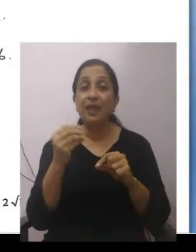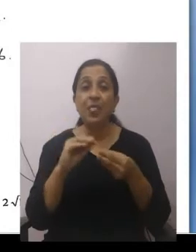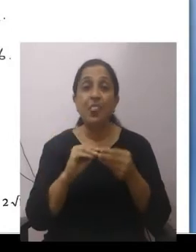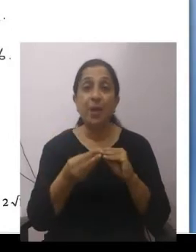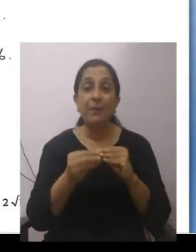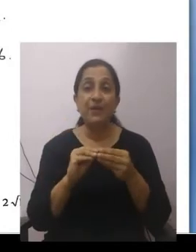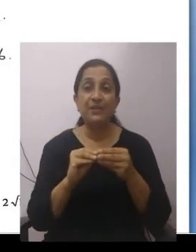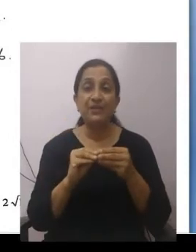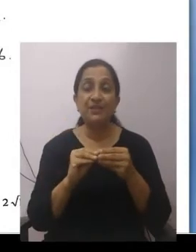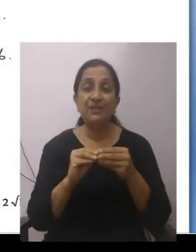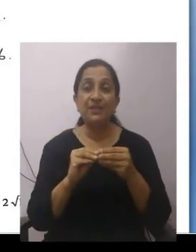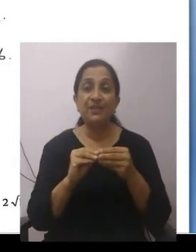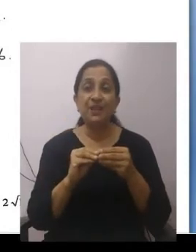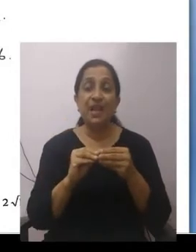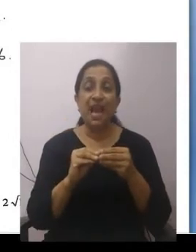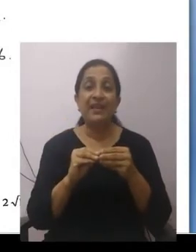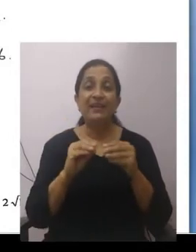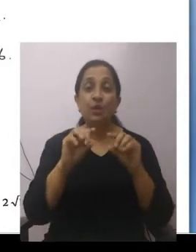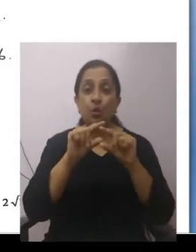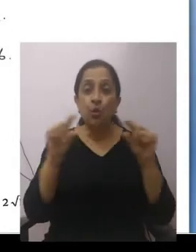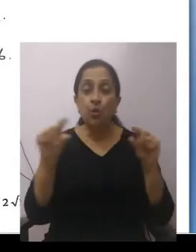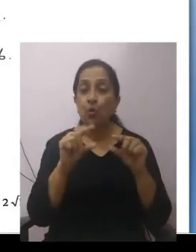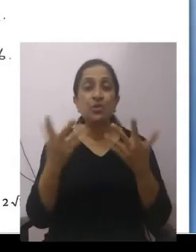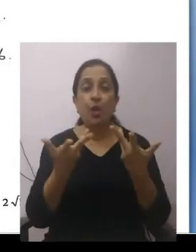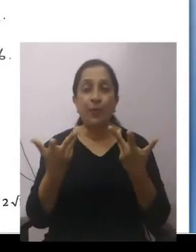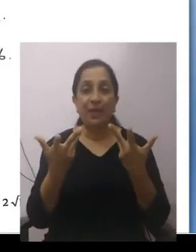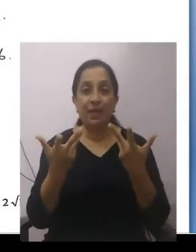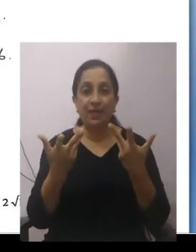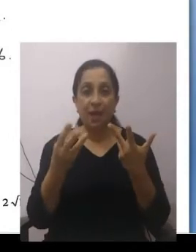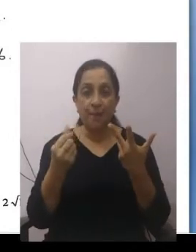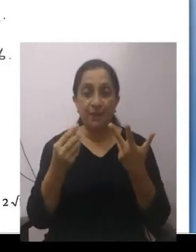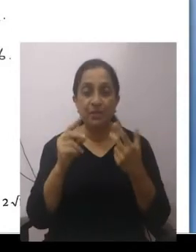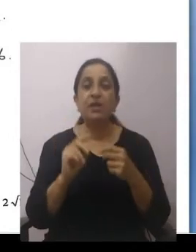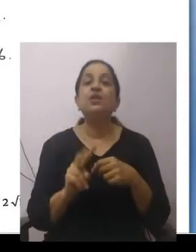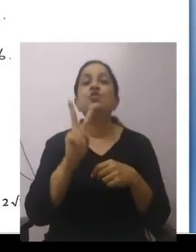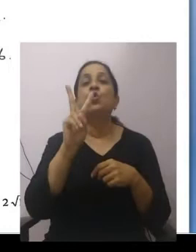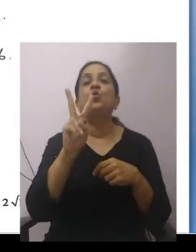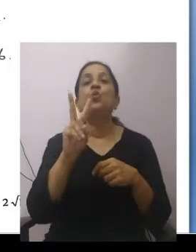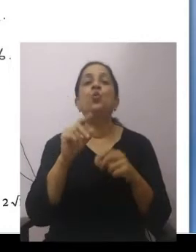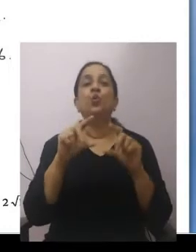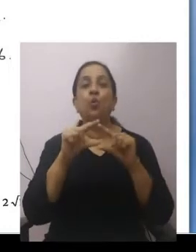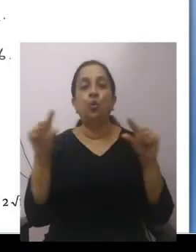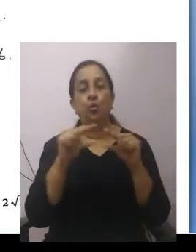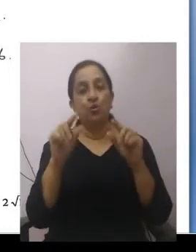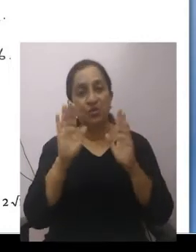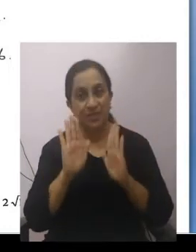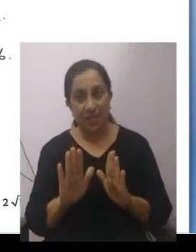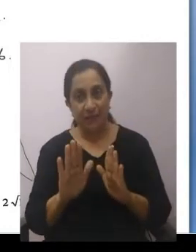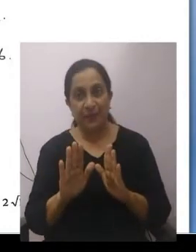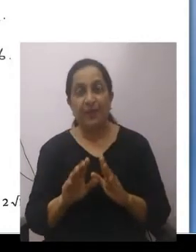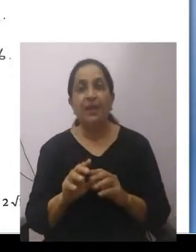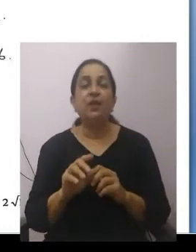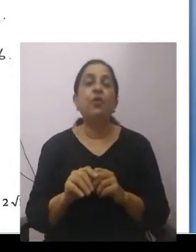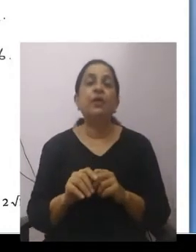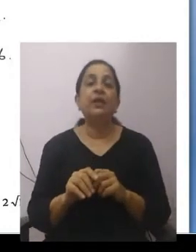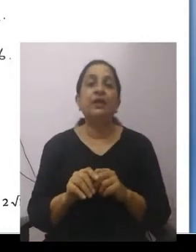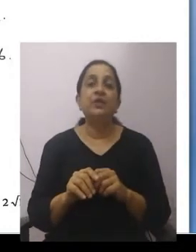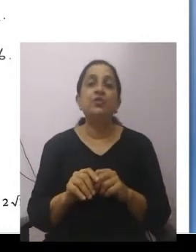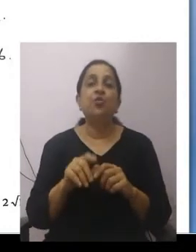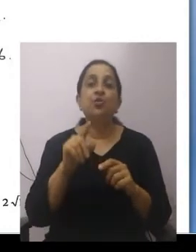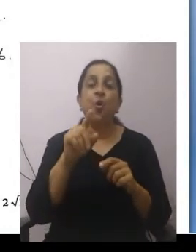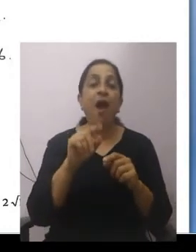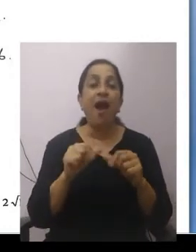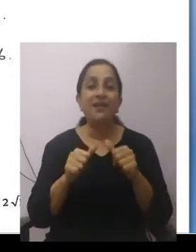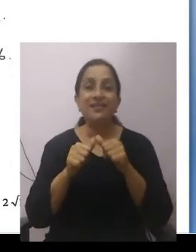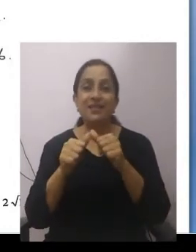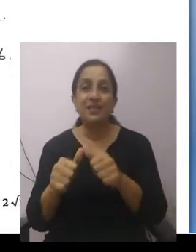Okay, so how many rows are there? Only there are 2 rows here. This is first row, this is second row. So always